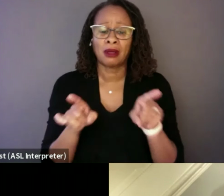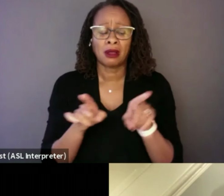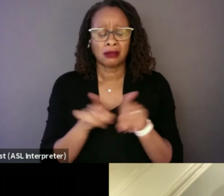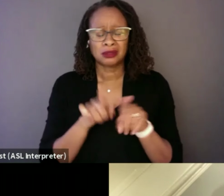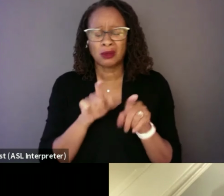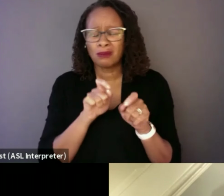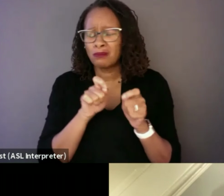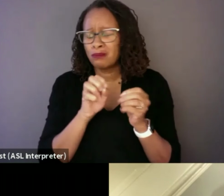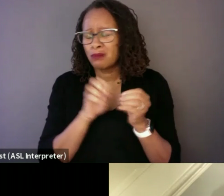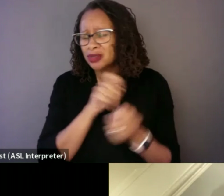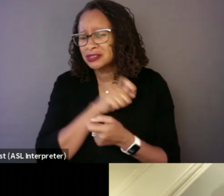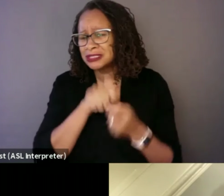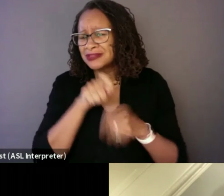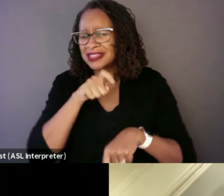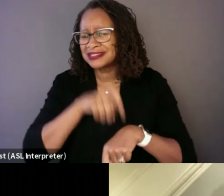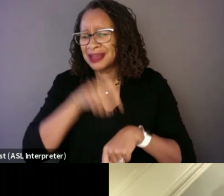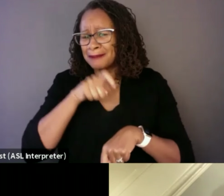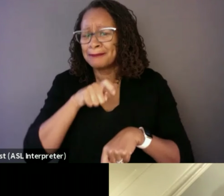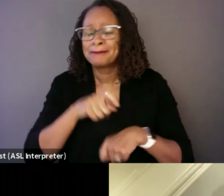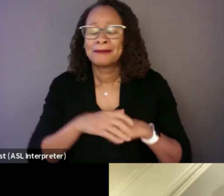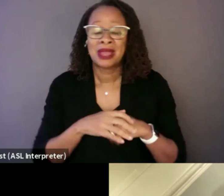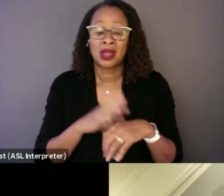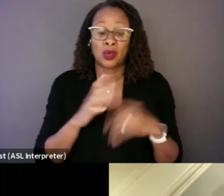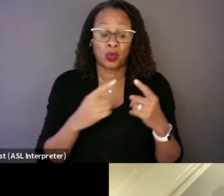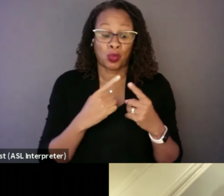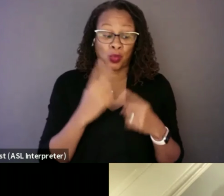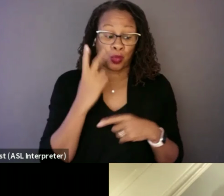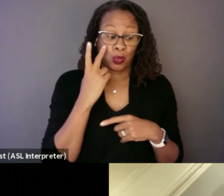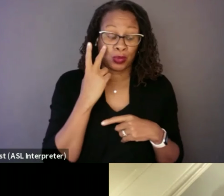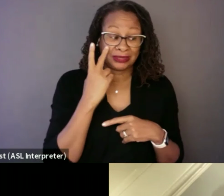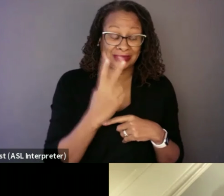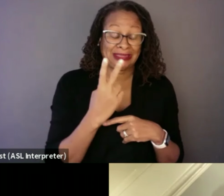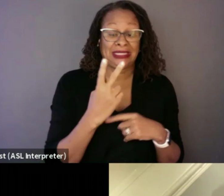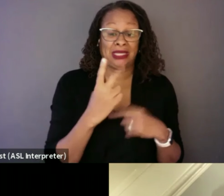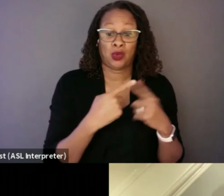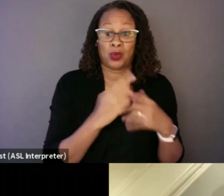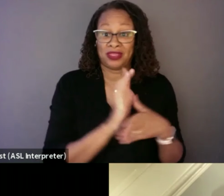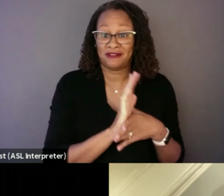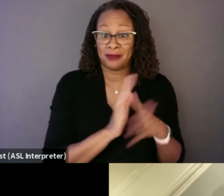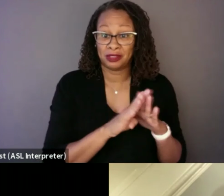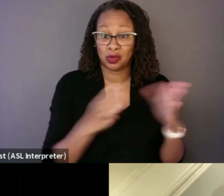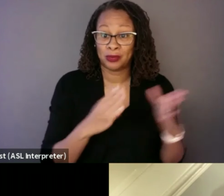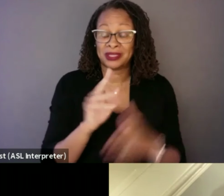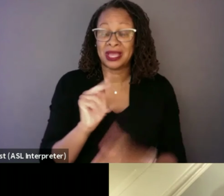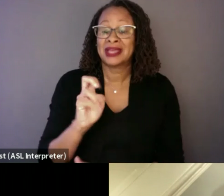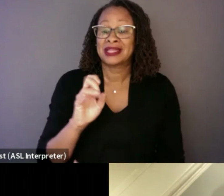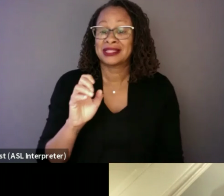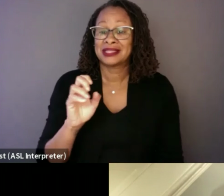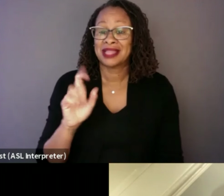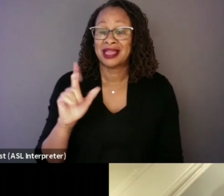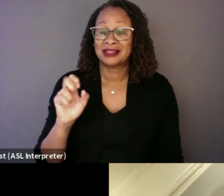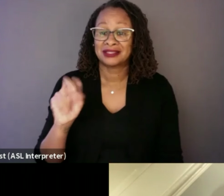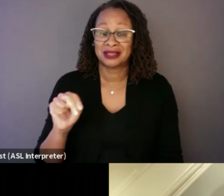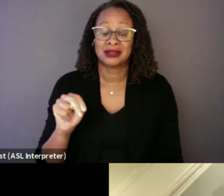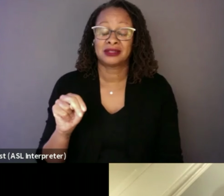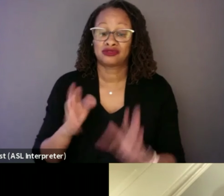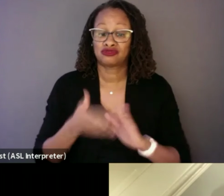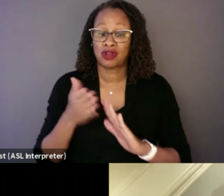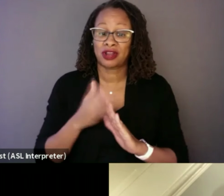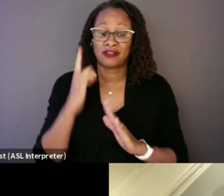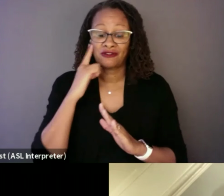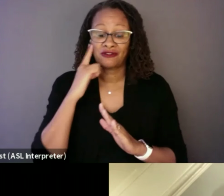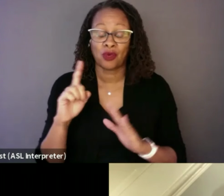like to ask about the timing. We see when the film opens that Nelson is running for president because the candidate who was supposed to be running passed